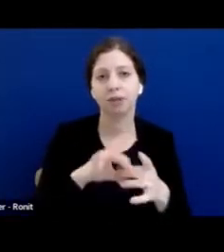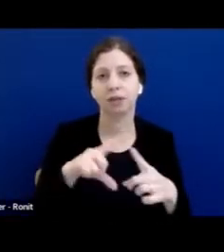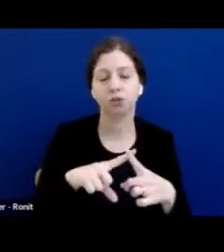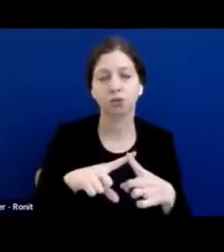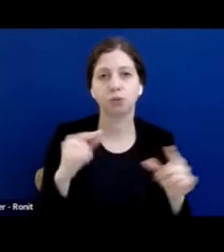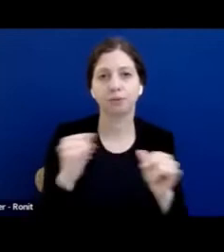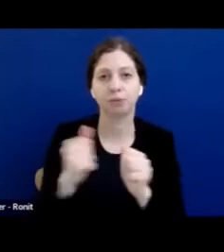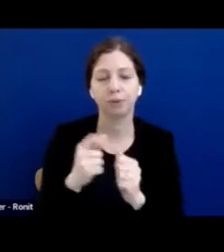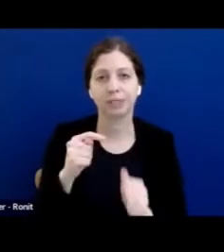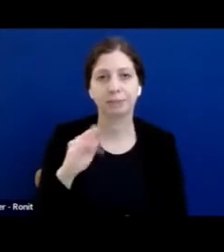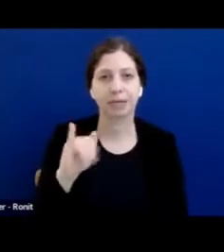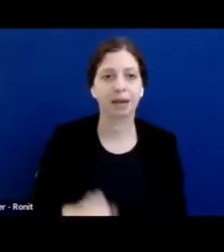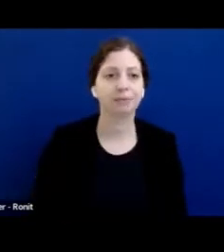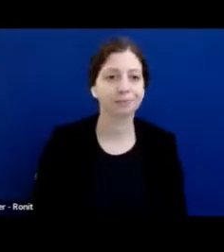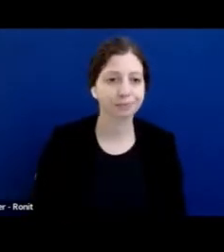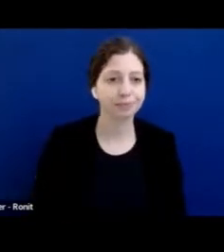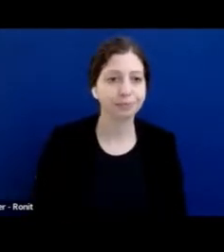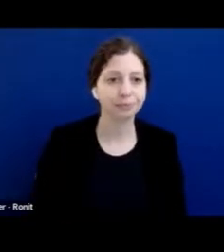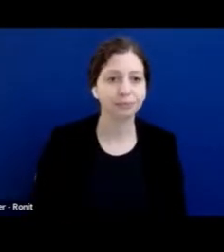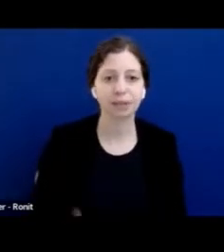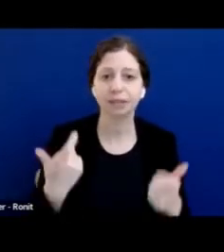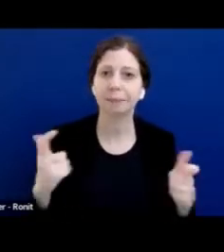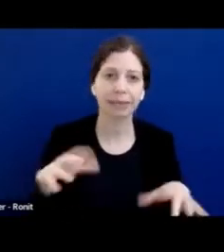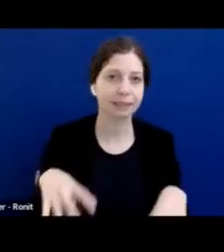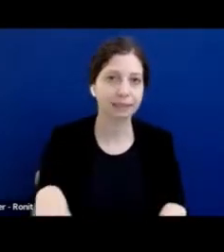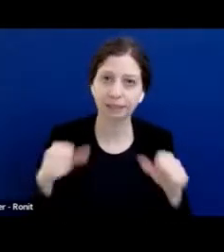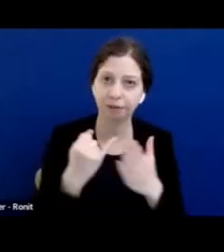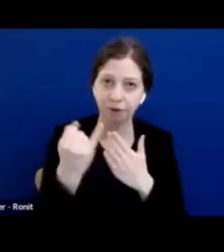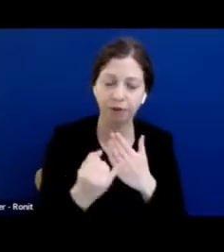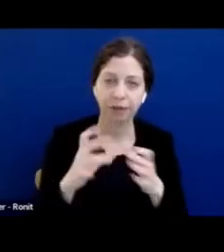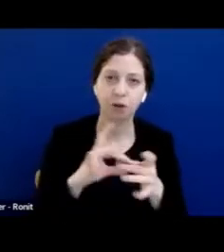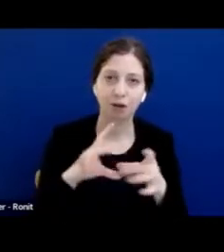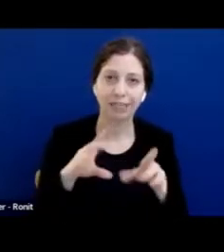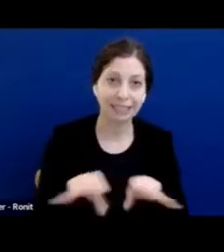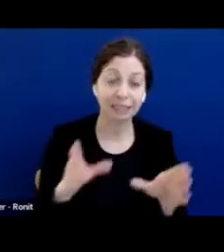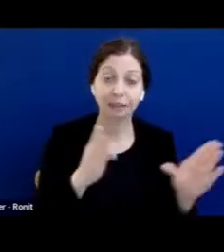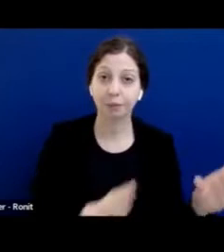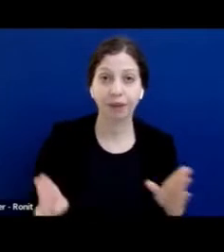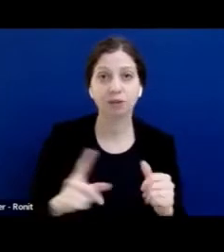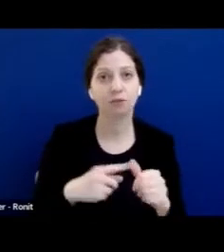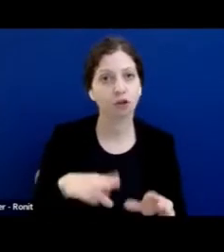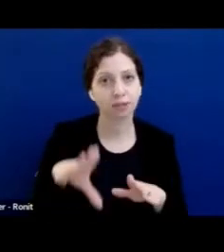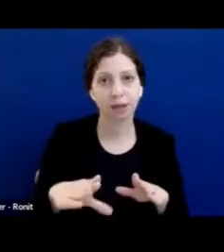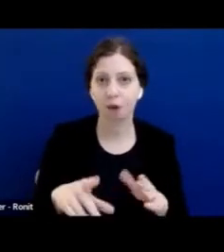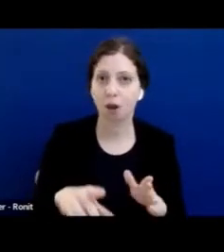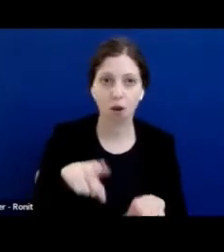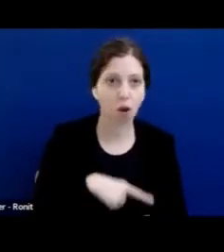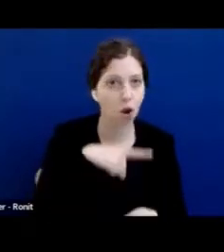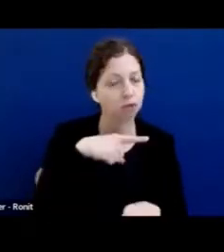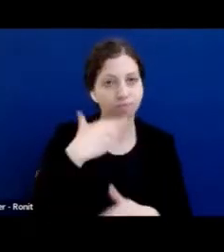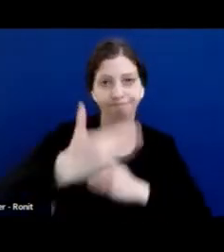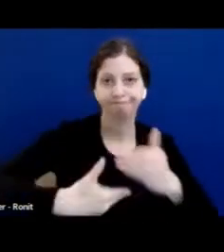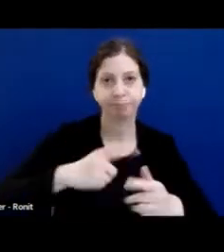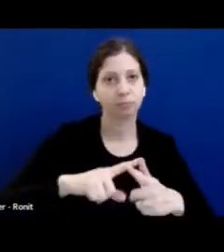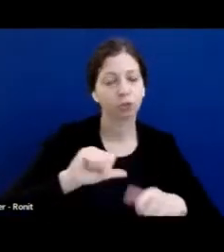TBI. This is a big endeavor, and simply releasing the plan will be the first step of a long uphill journey to implement the